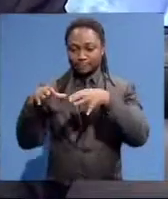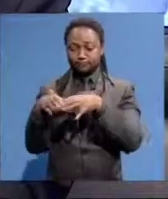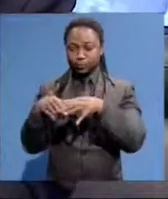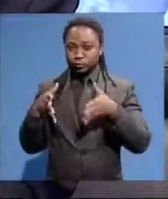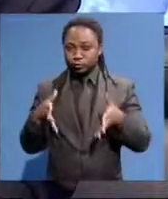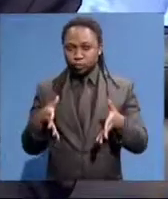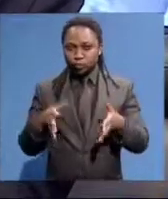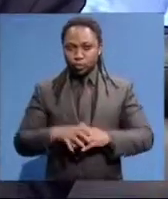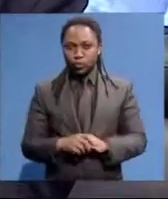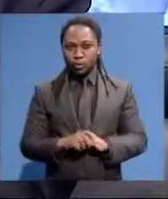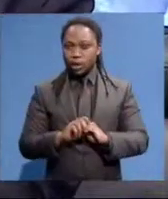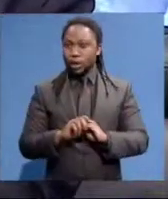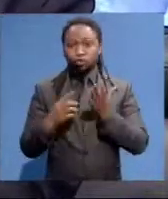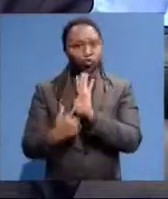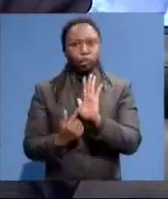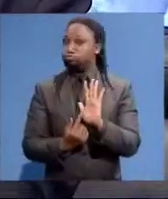there is no show.